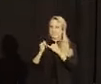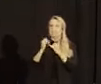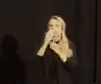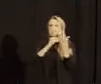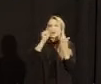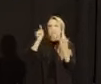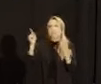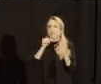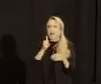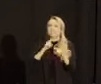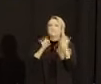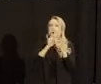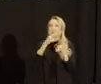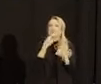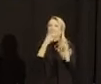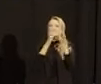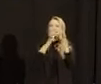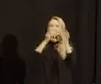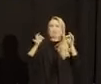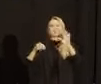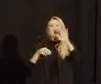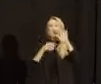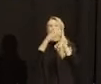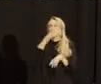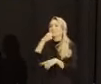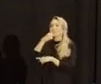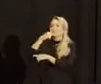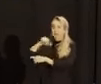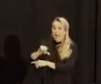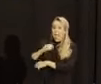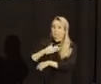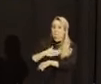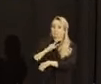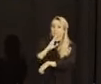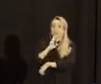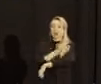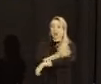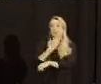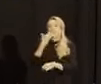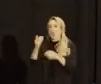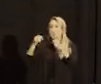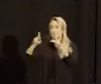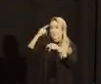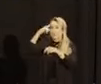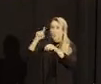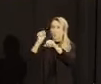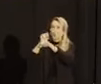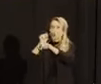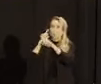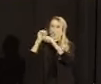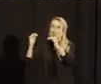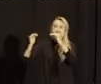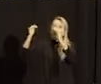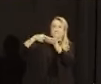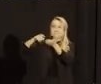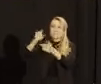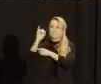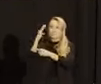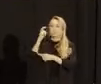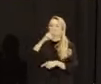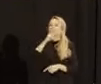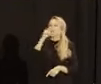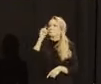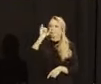work and earn a good living for her family. That's going to work with some other representatives, so we'll have a conversation about what congressional district you live